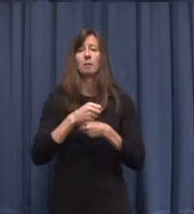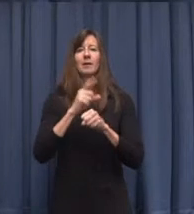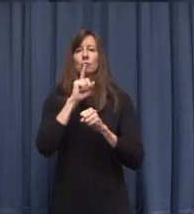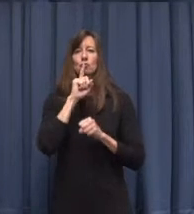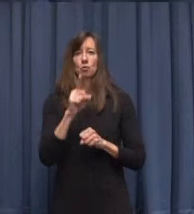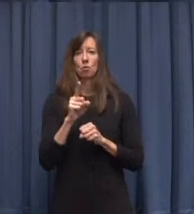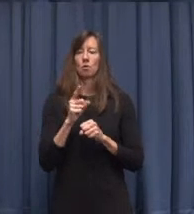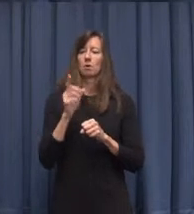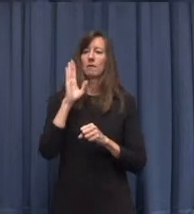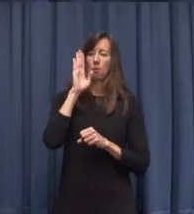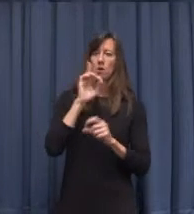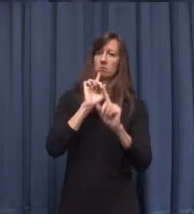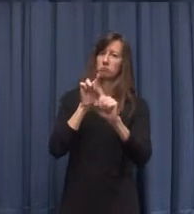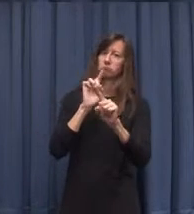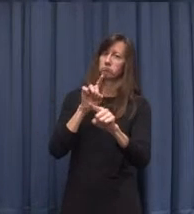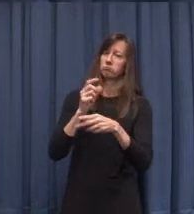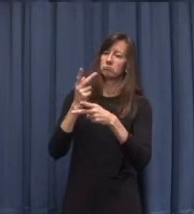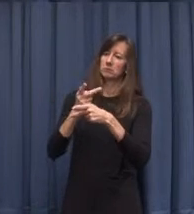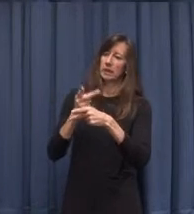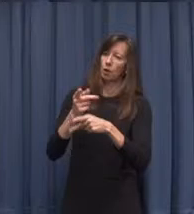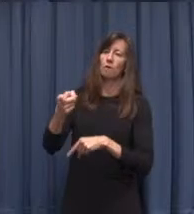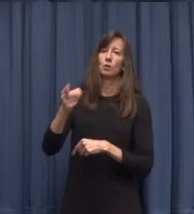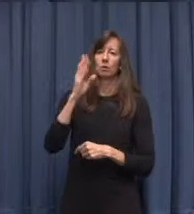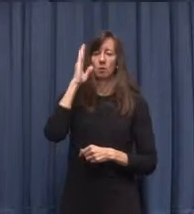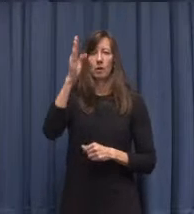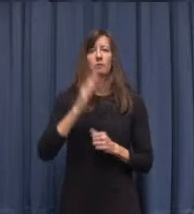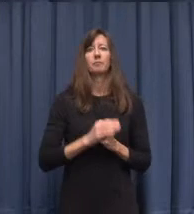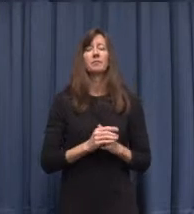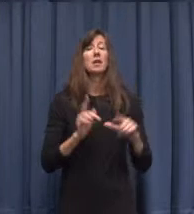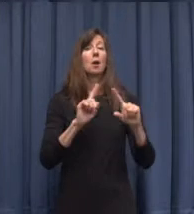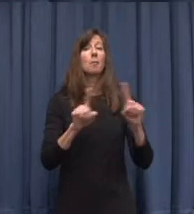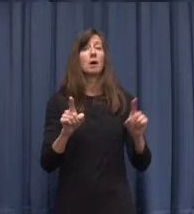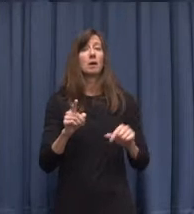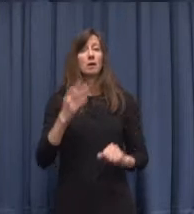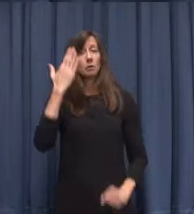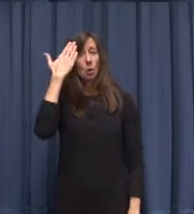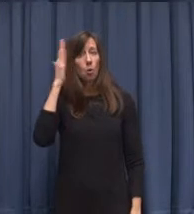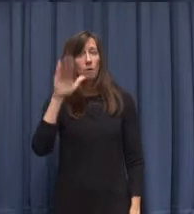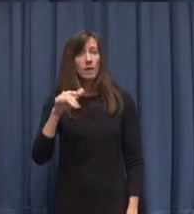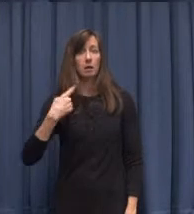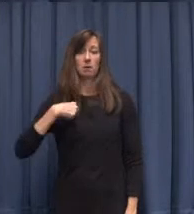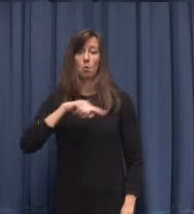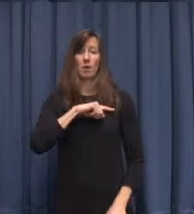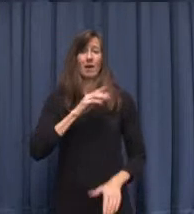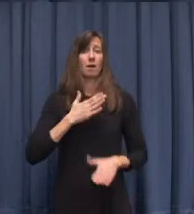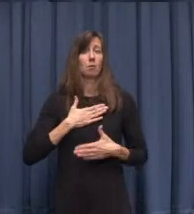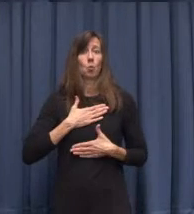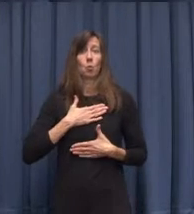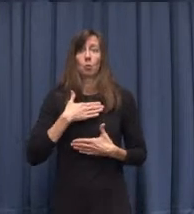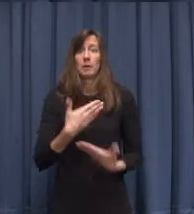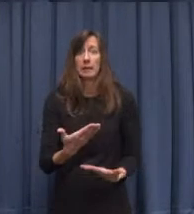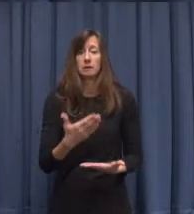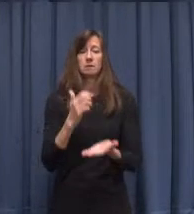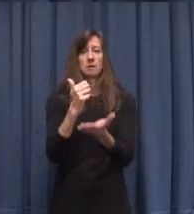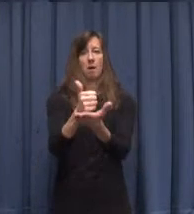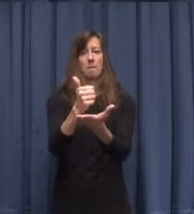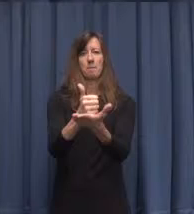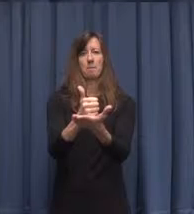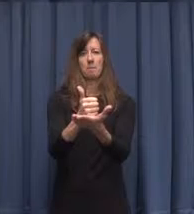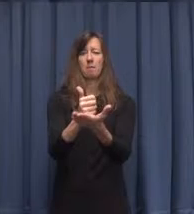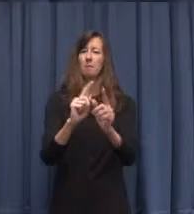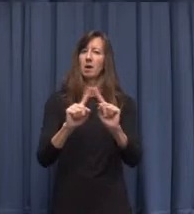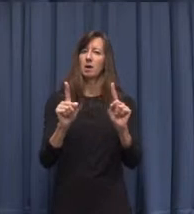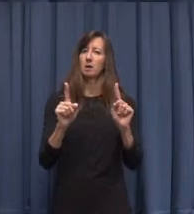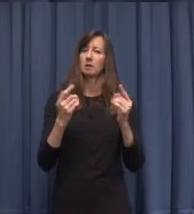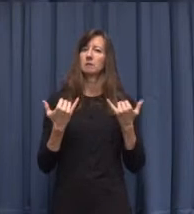taken care of. But know that we are open to help, but we're going to do it in a little bit different way and a safer way, like